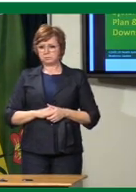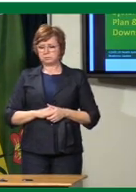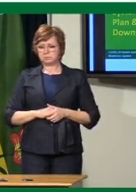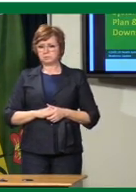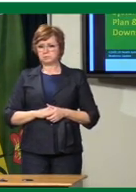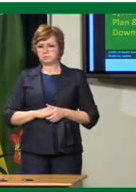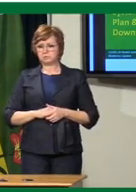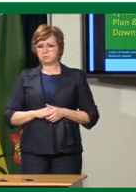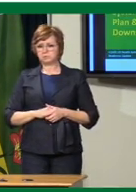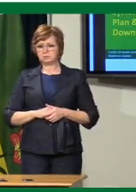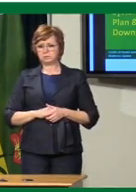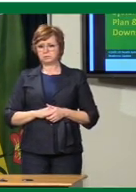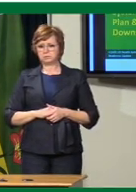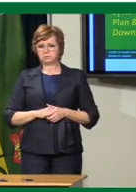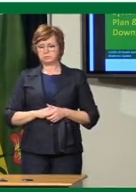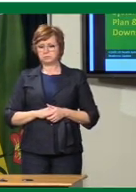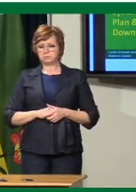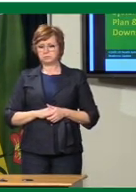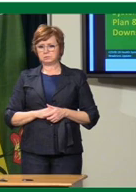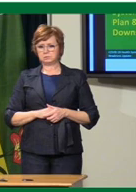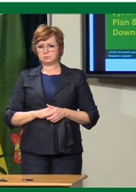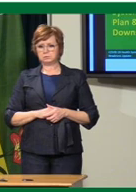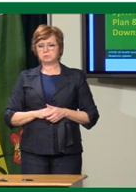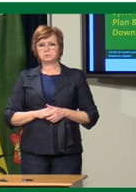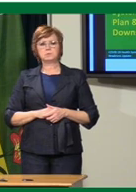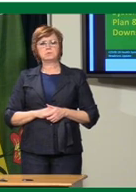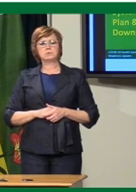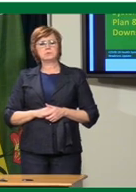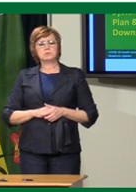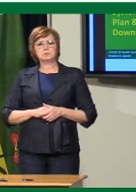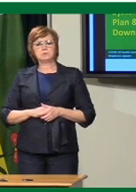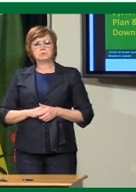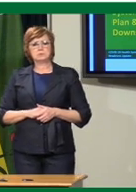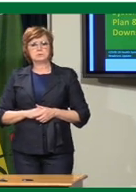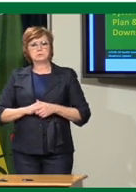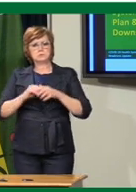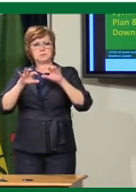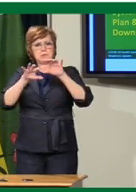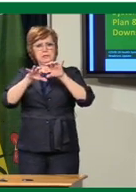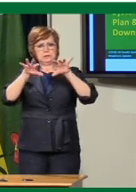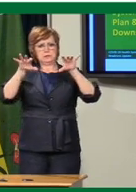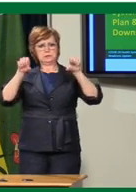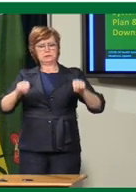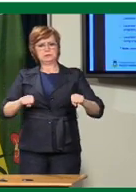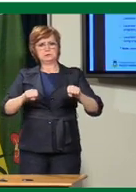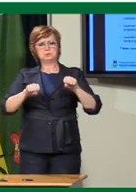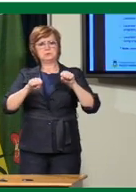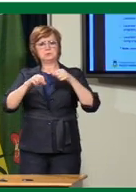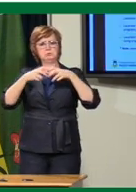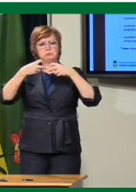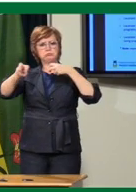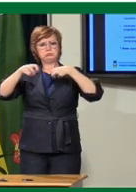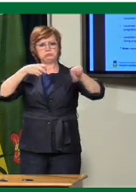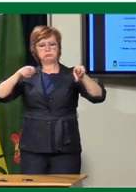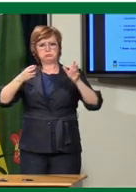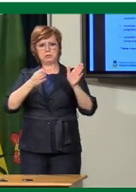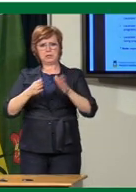I'm going to talk a little bit more about our system redeployment plan as well as the service slowdowns.